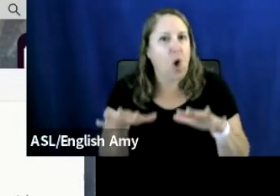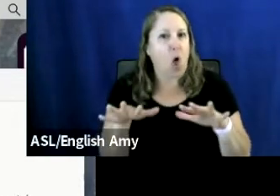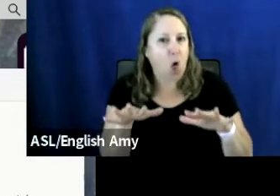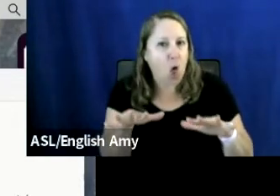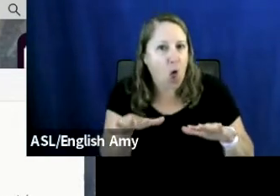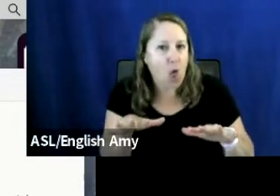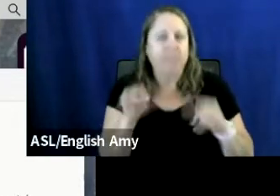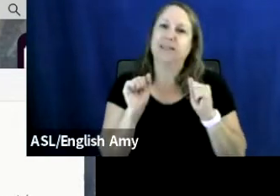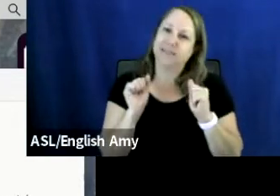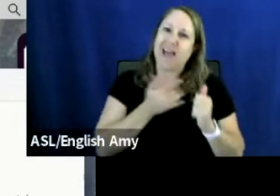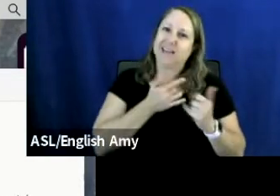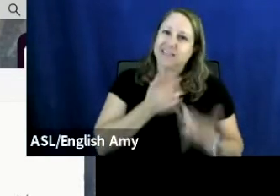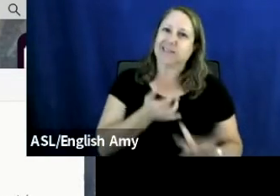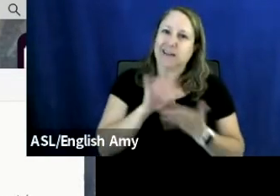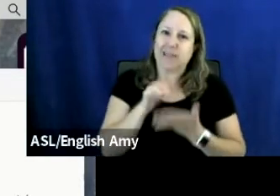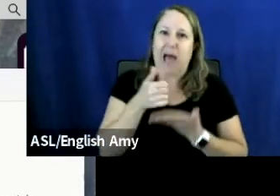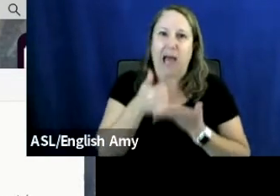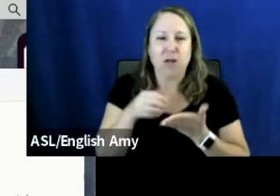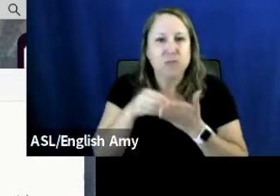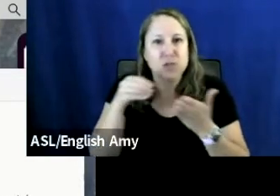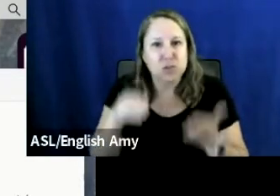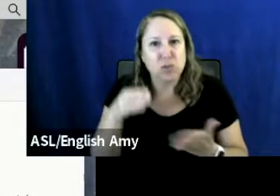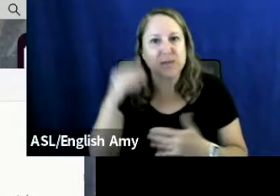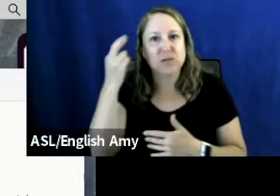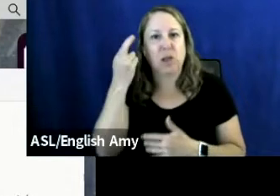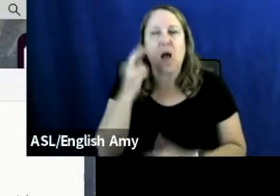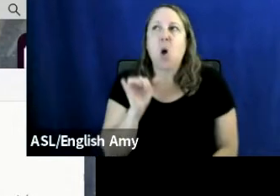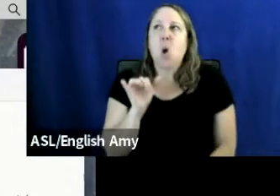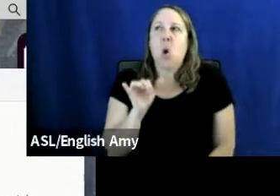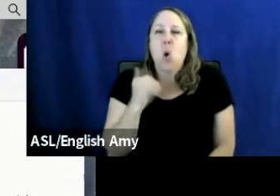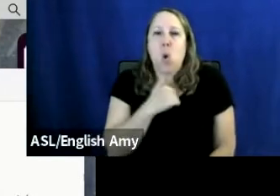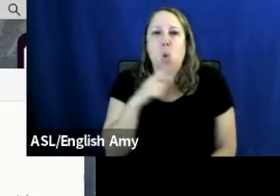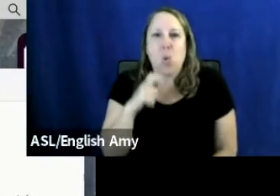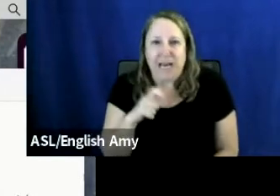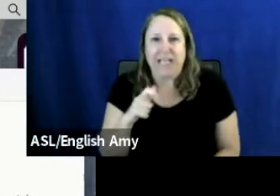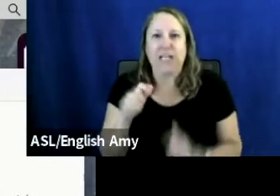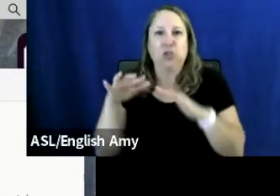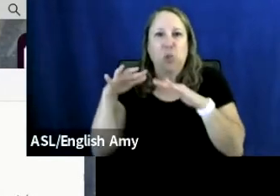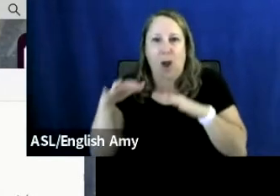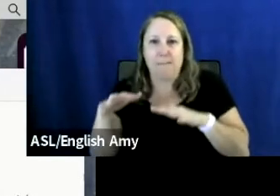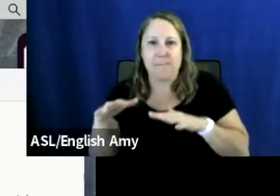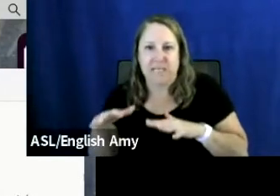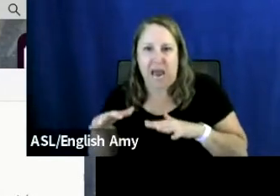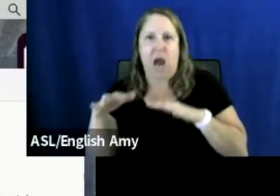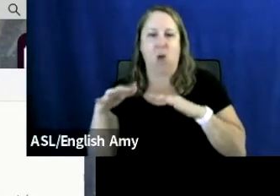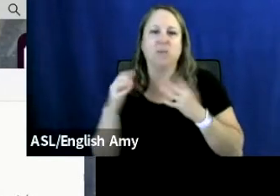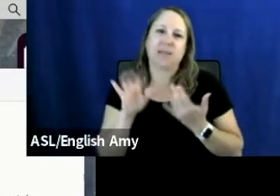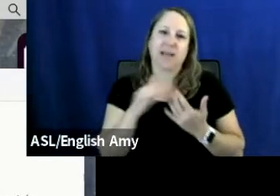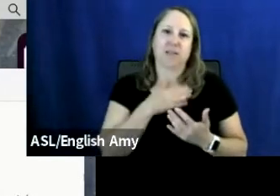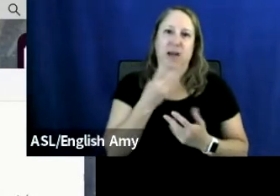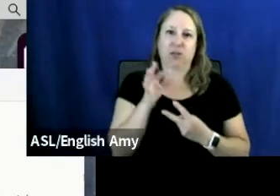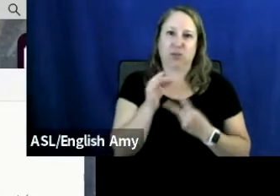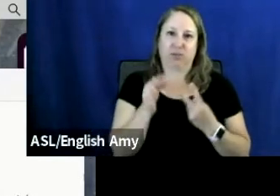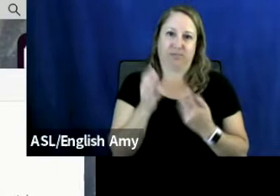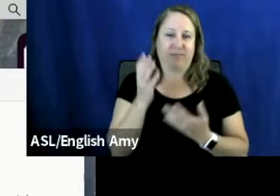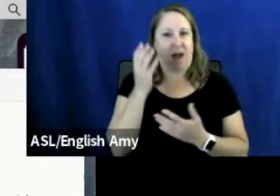ideally, usually that kind of helps the students like realize like, okay, no, we need to bring it down. Those are my two thoughts for you. But I like what you're